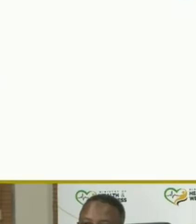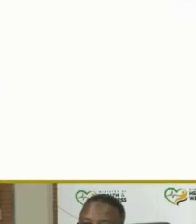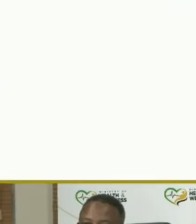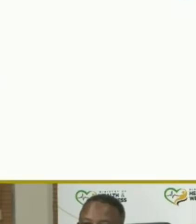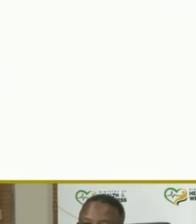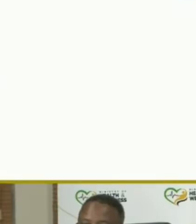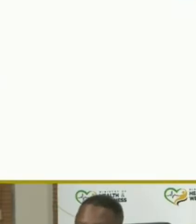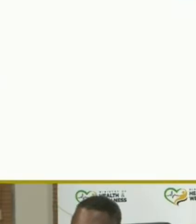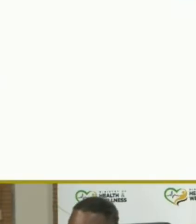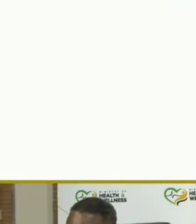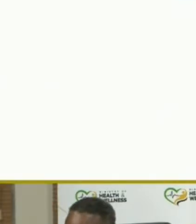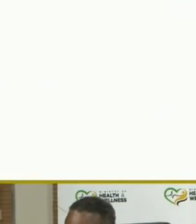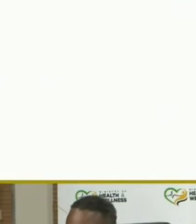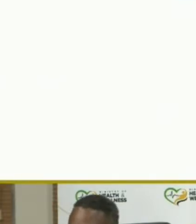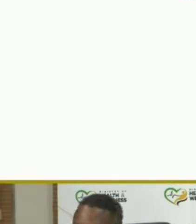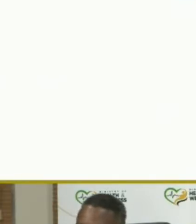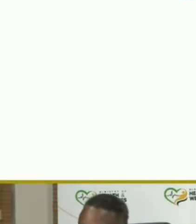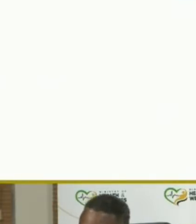59.03% of the